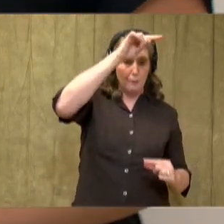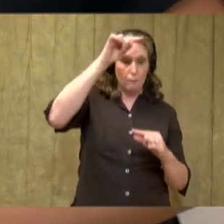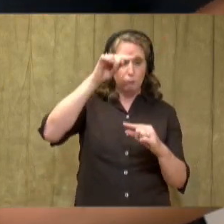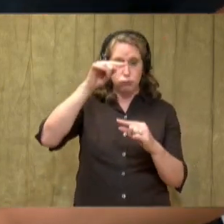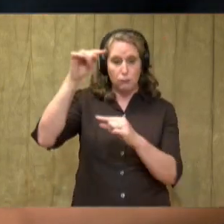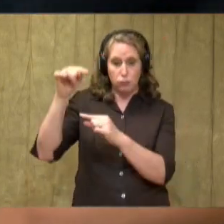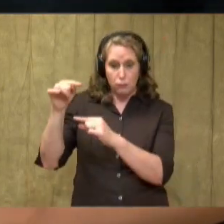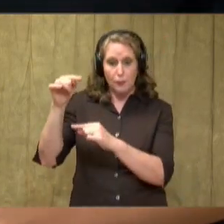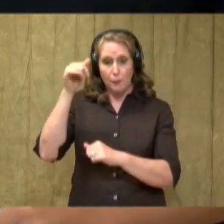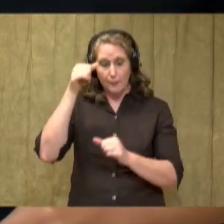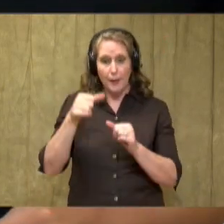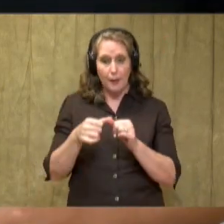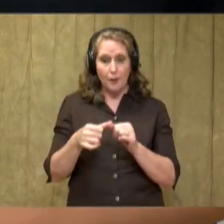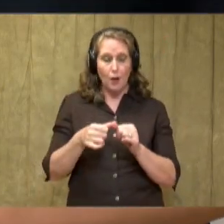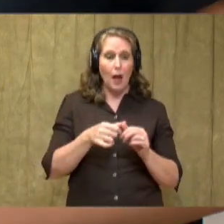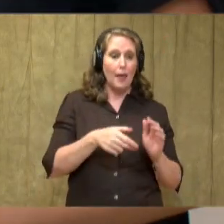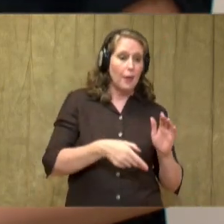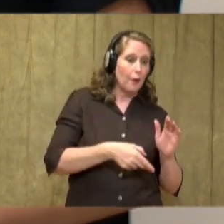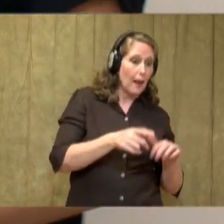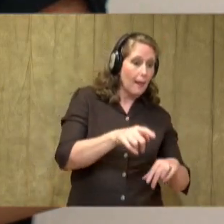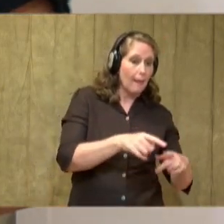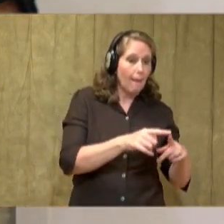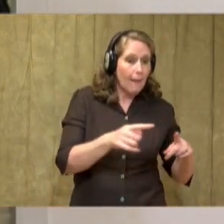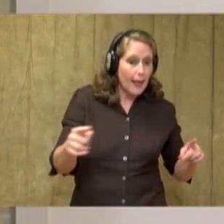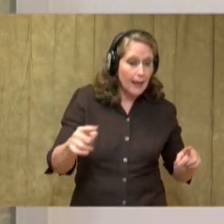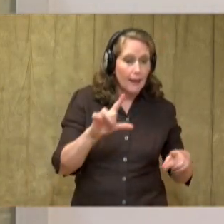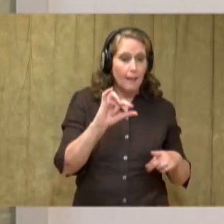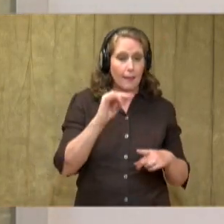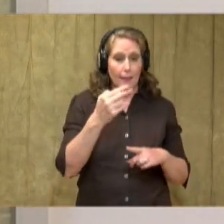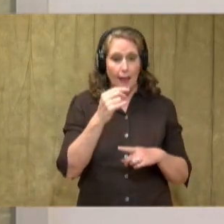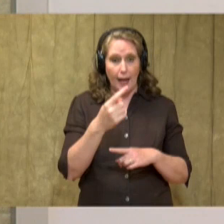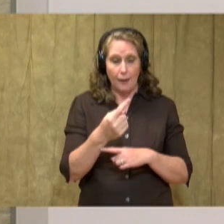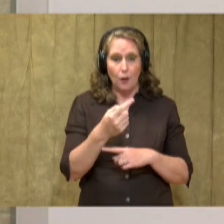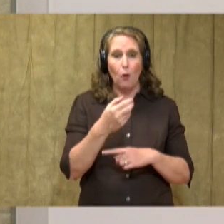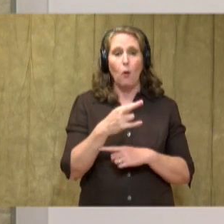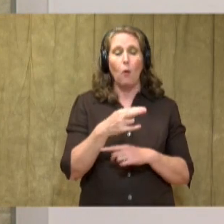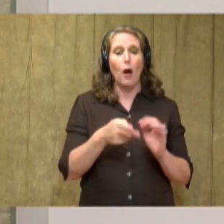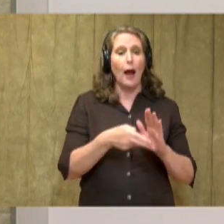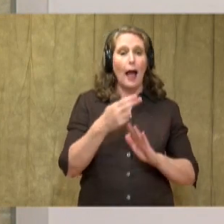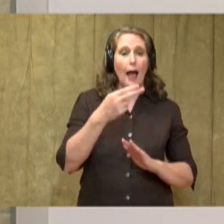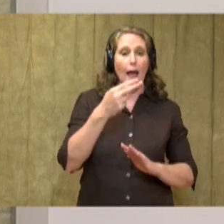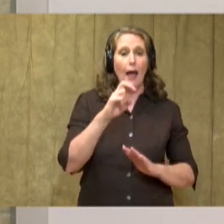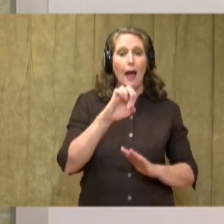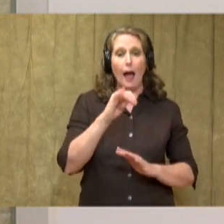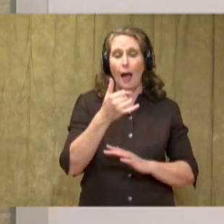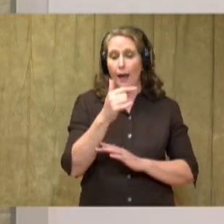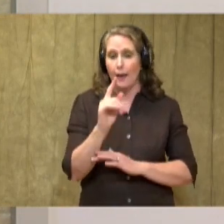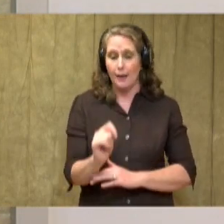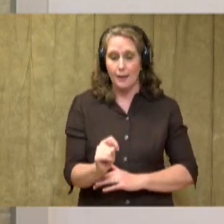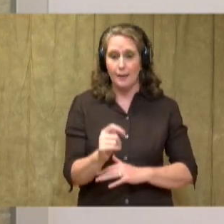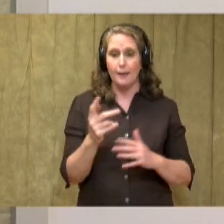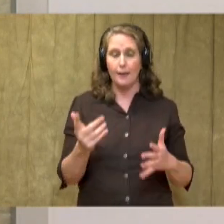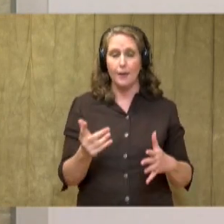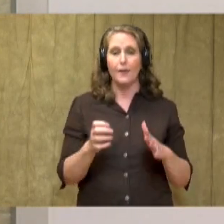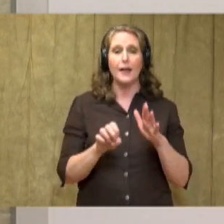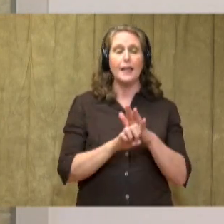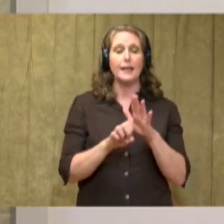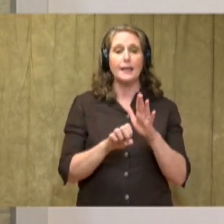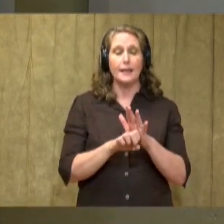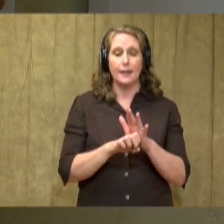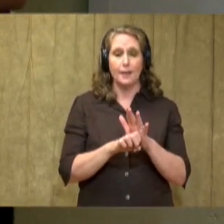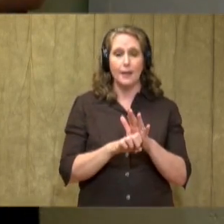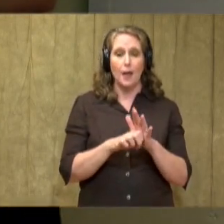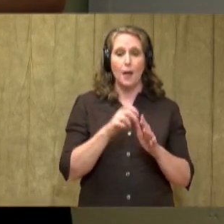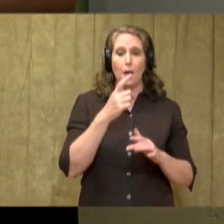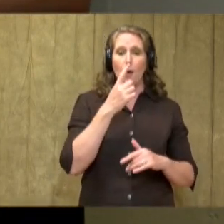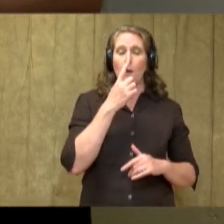lengths or their heights. For example, the red bar is longer than the